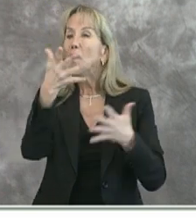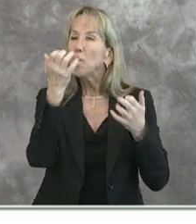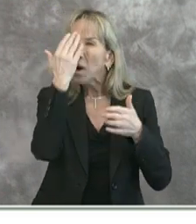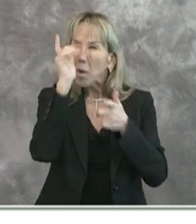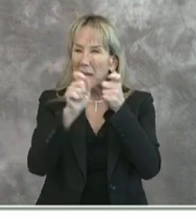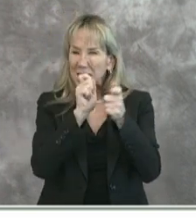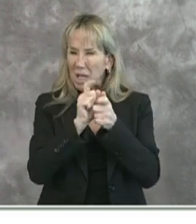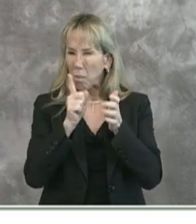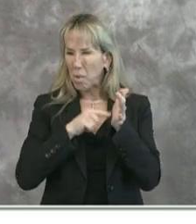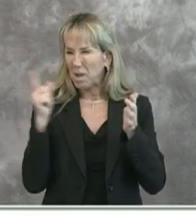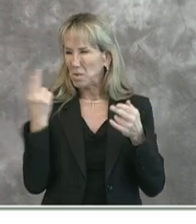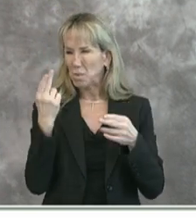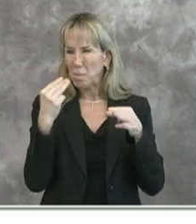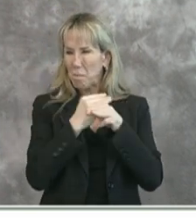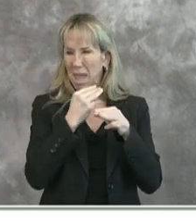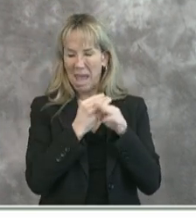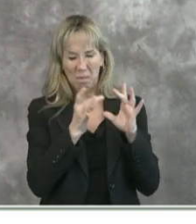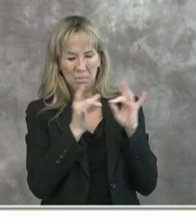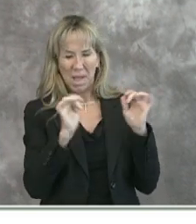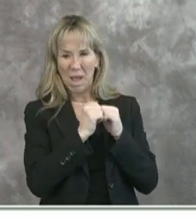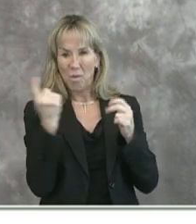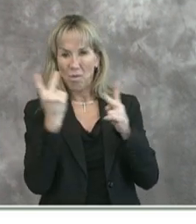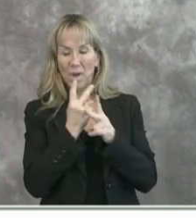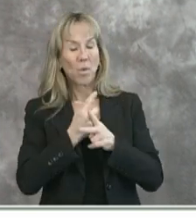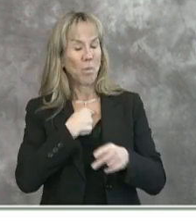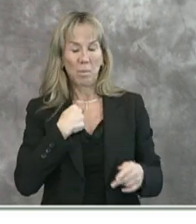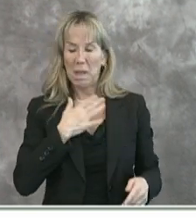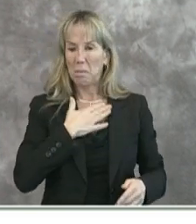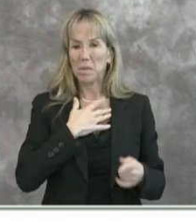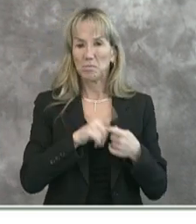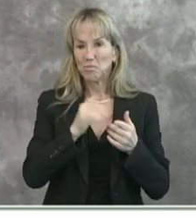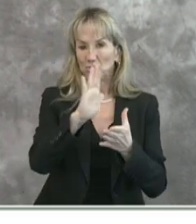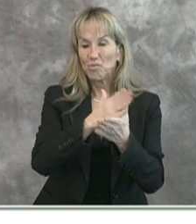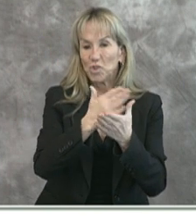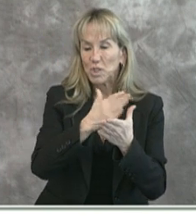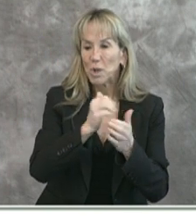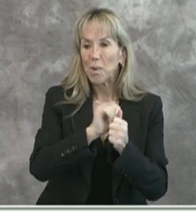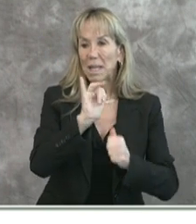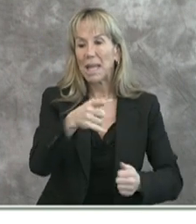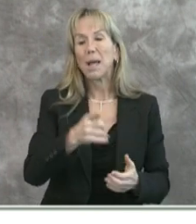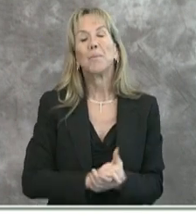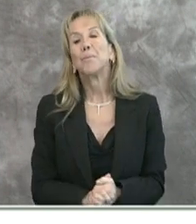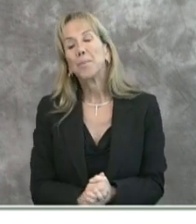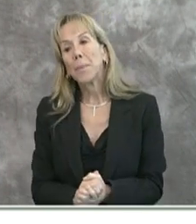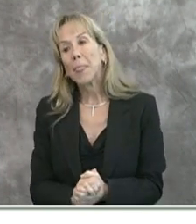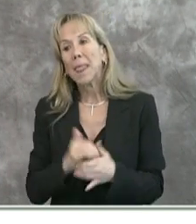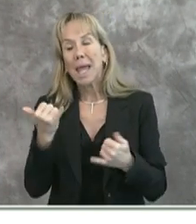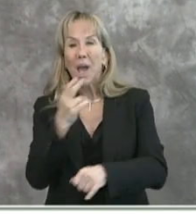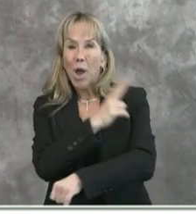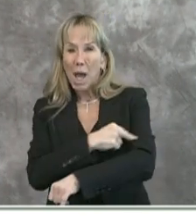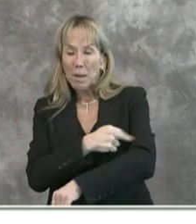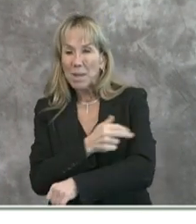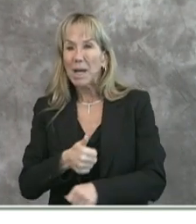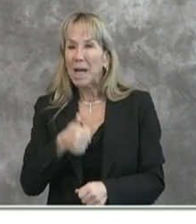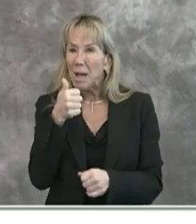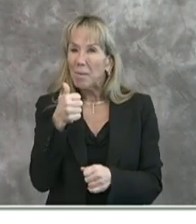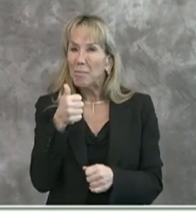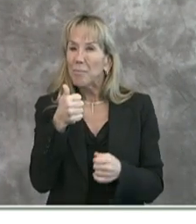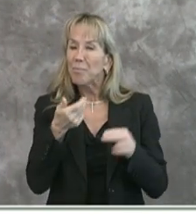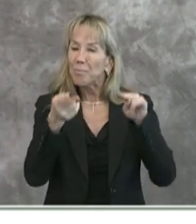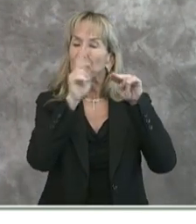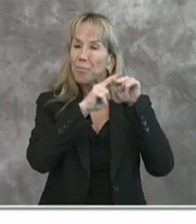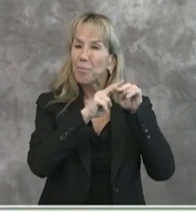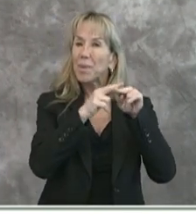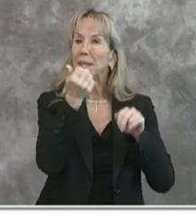that number, we'd be happy to share. 139 new estimated recoveries. Hospitalizations is up 17 at a